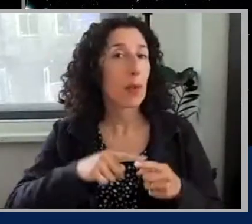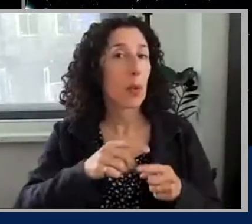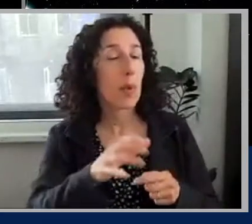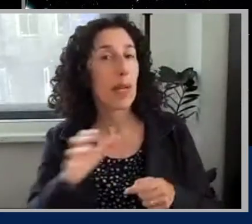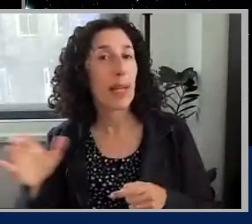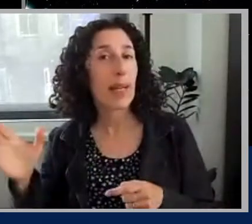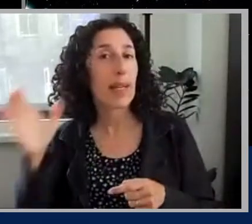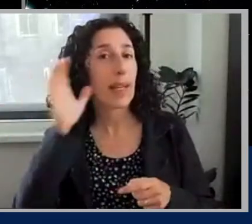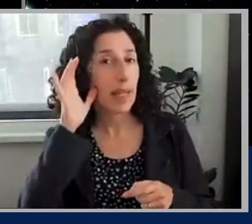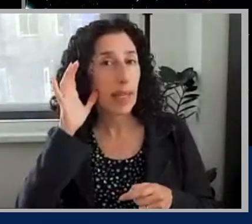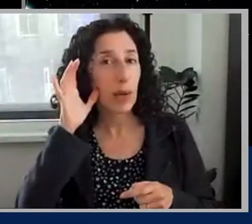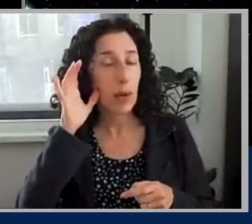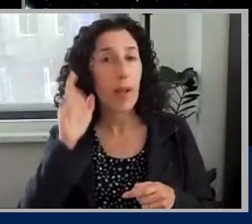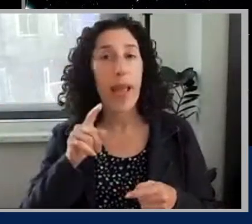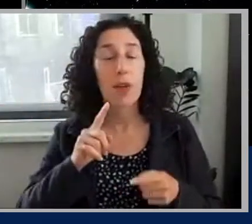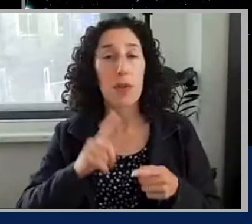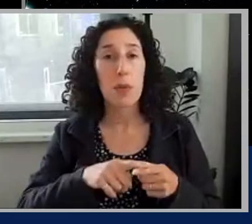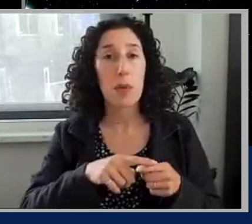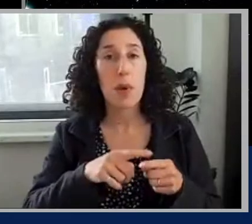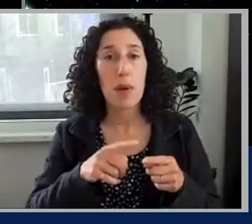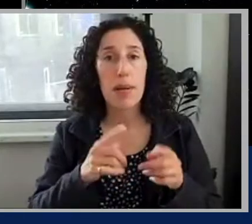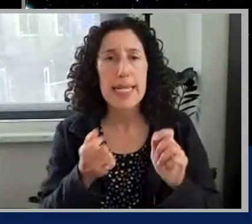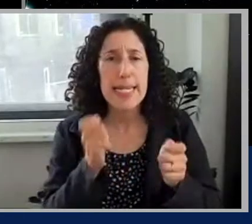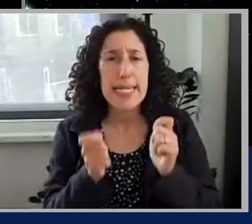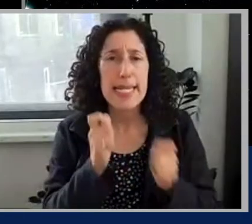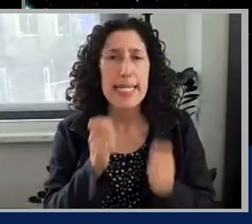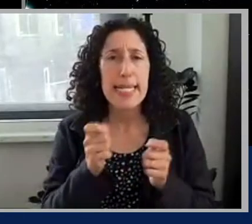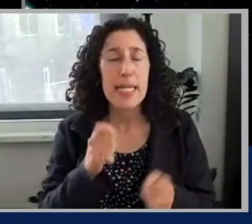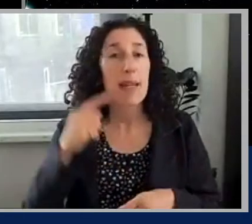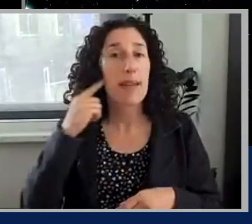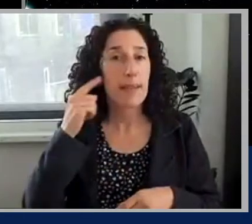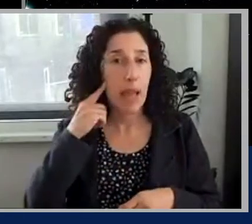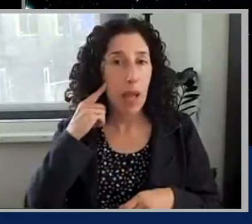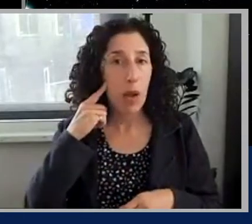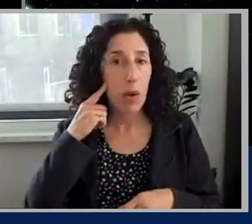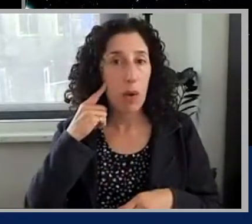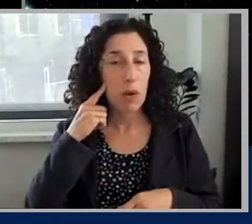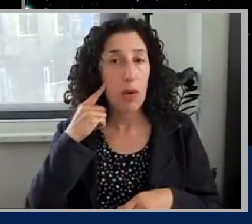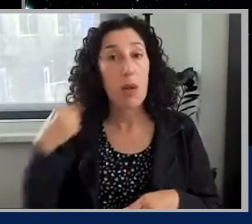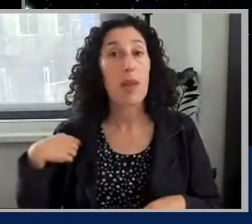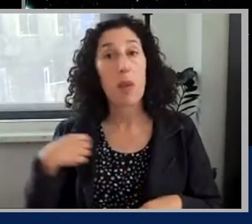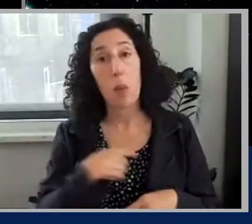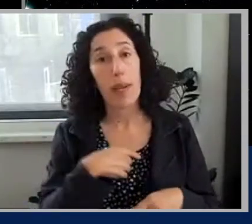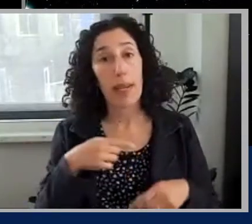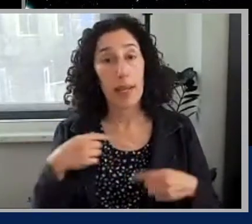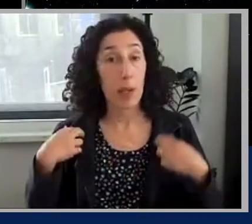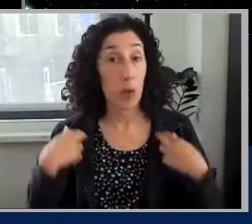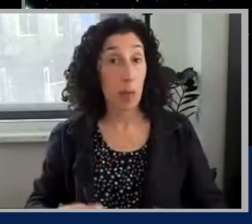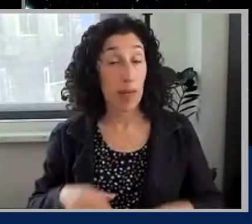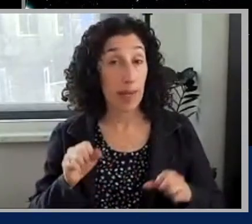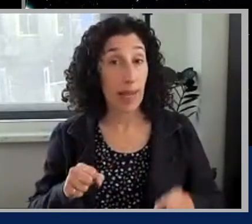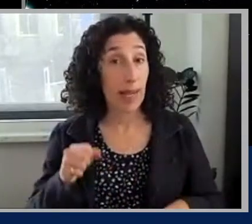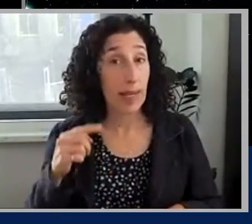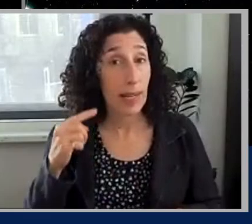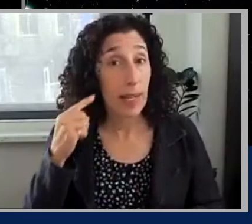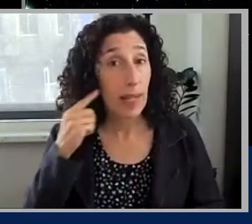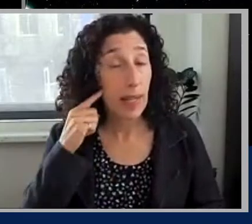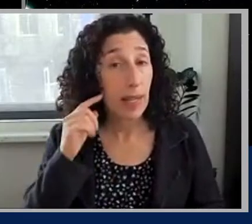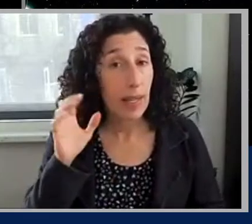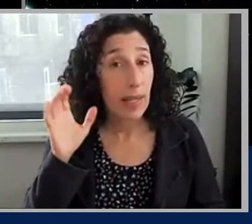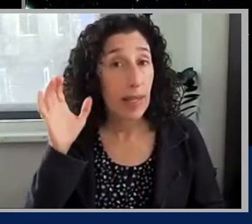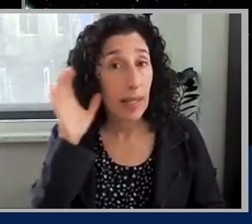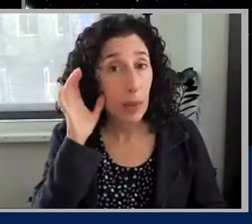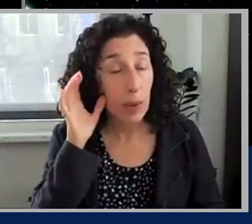authentically represent a sound that already existed. But existed on a much bigger level